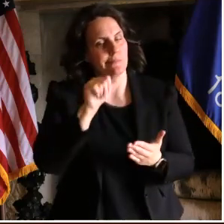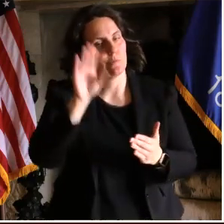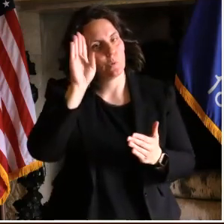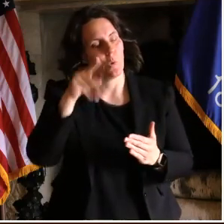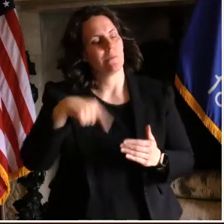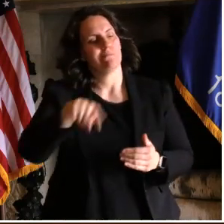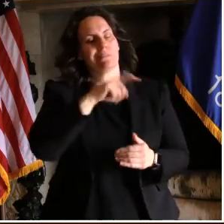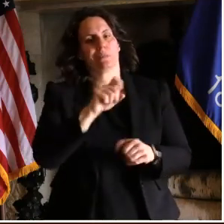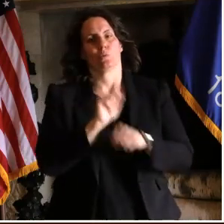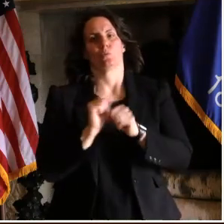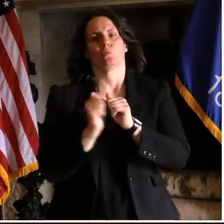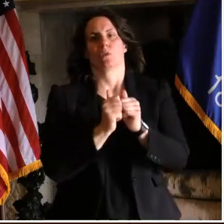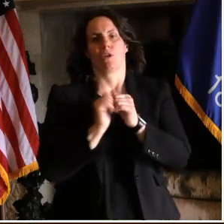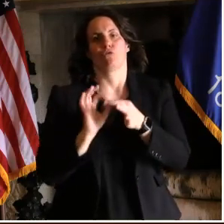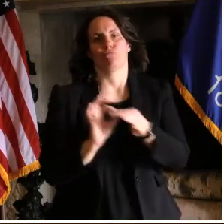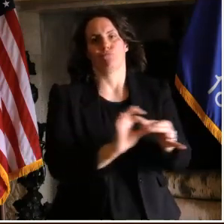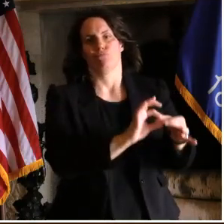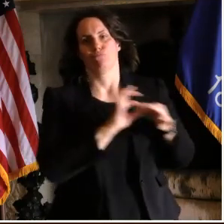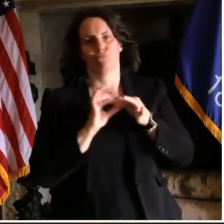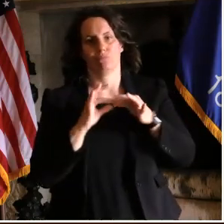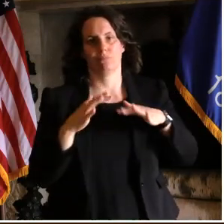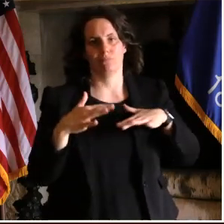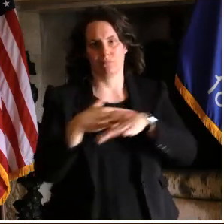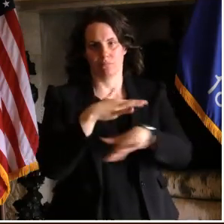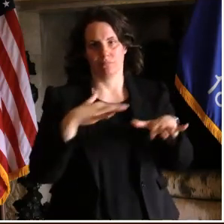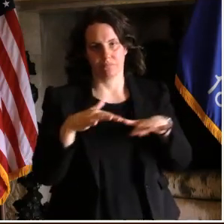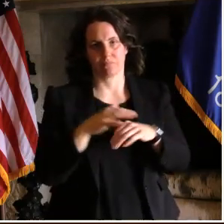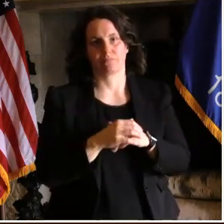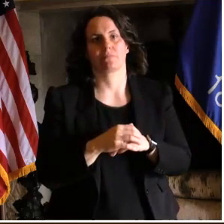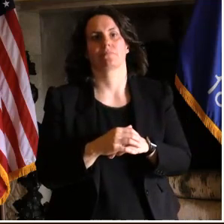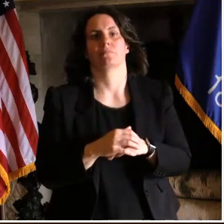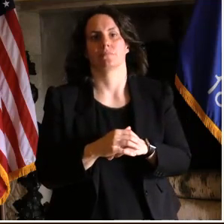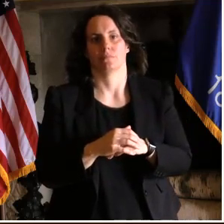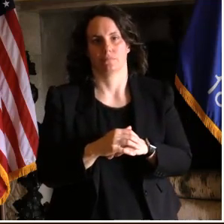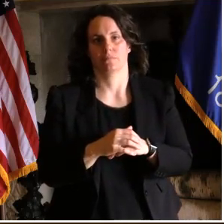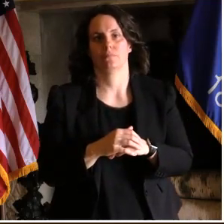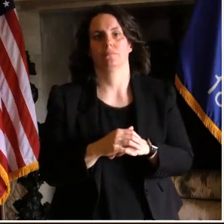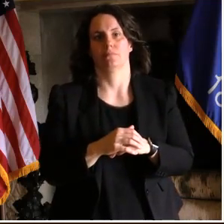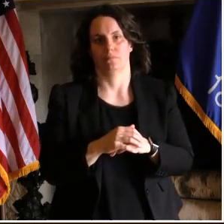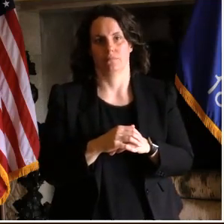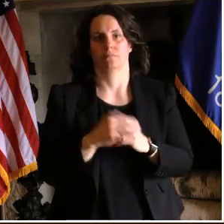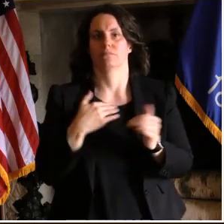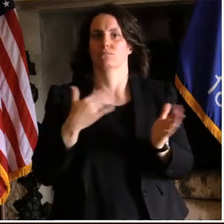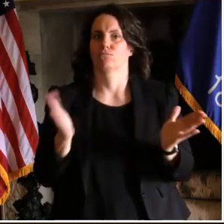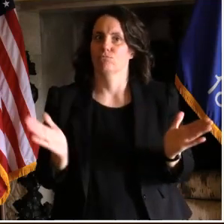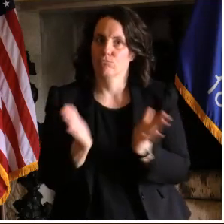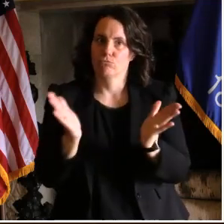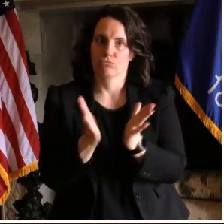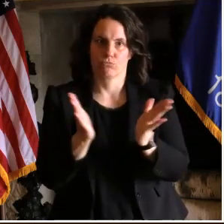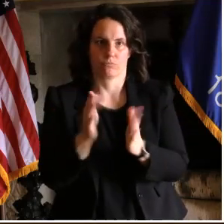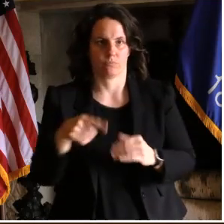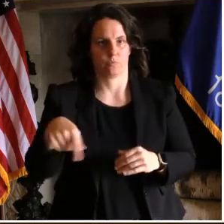a rush for groceries. So I'd also encourage, frankly, people to think about what would be the most